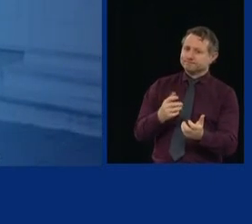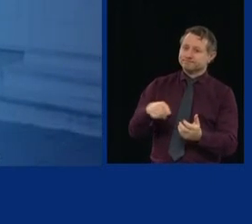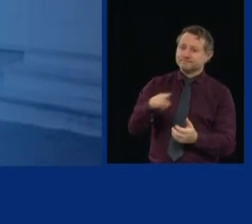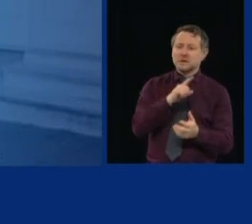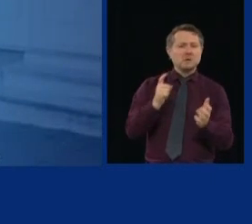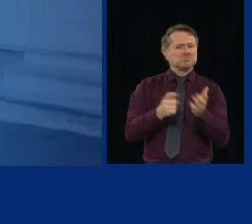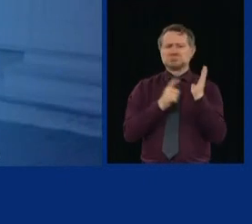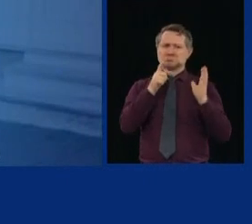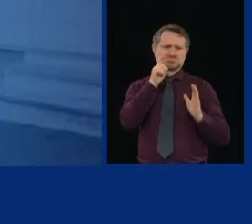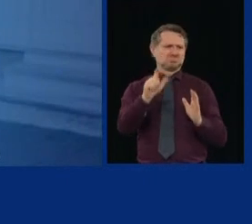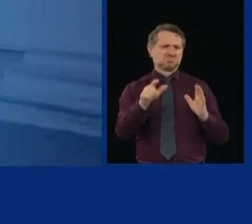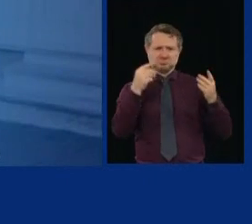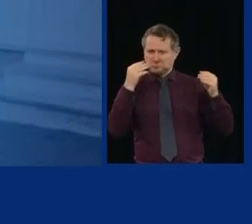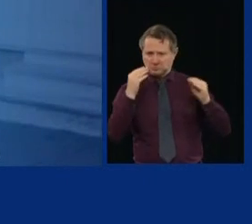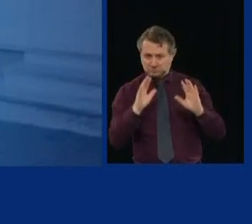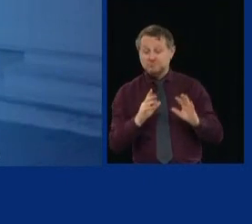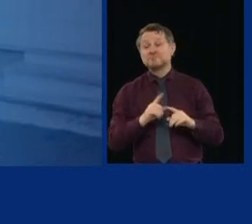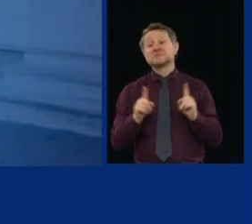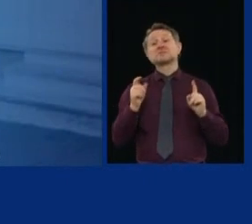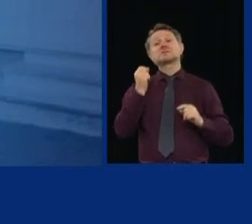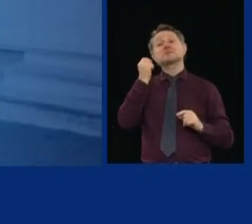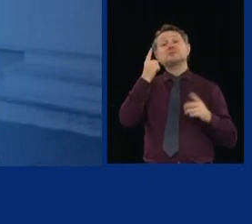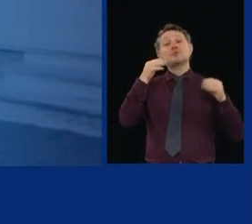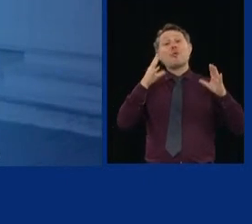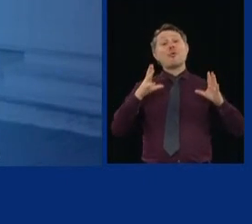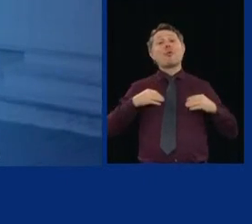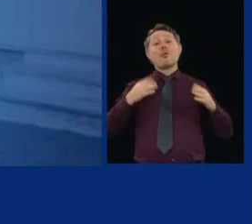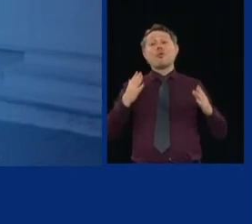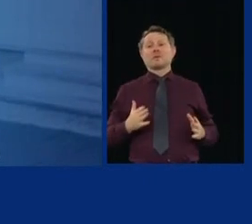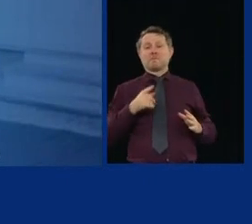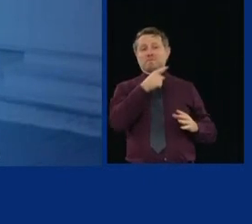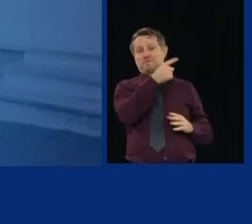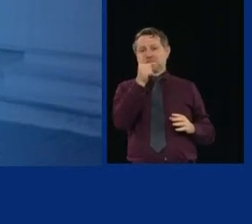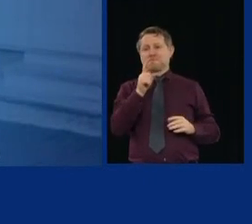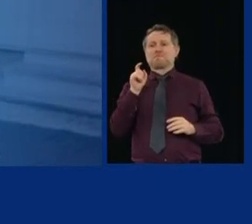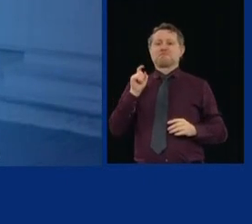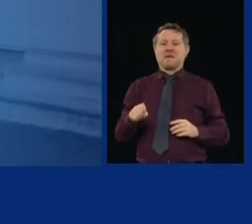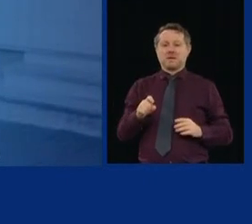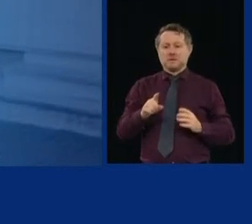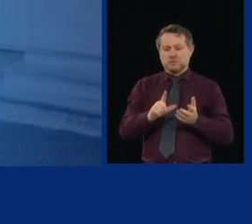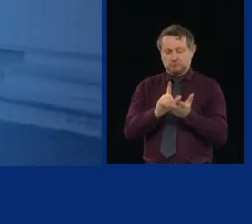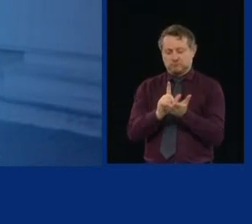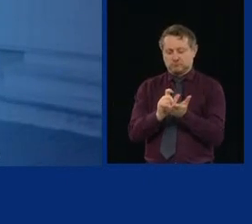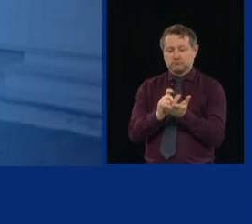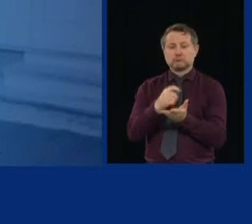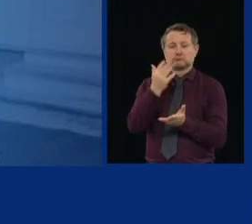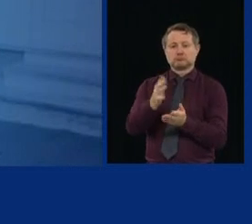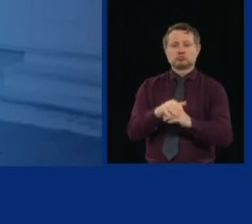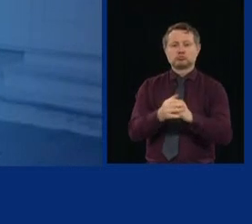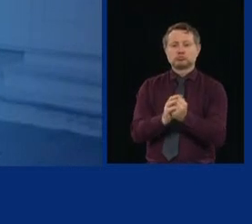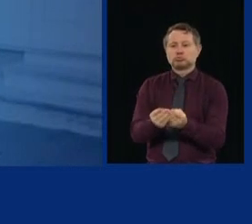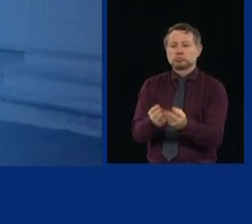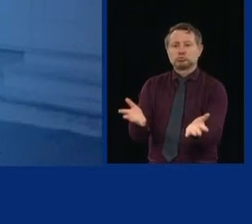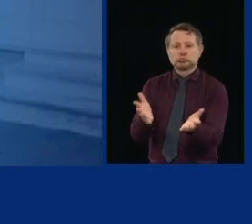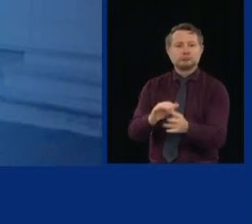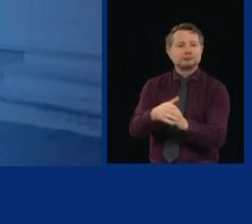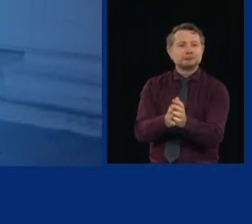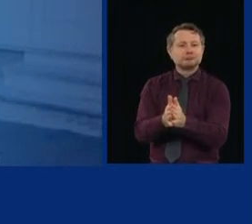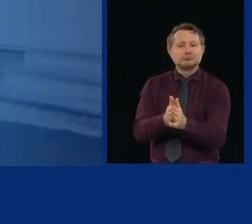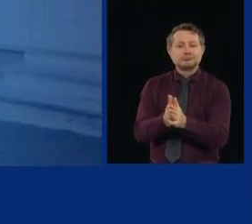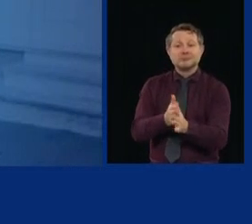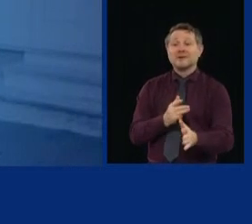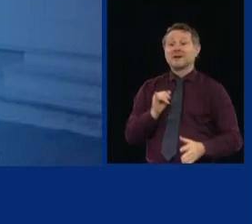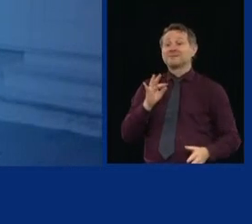the store owner must make hand sanitizer available. If curbside pickup